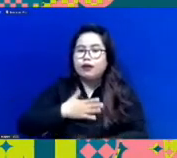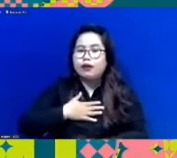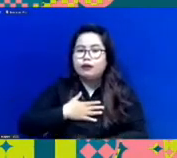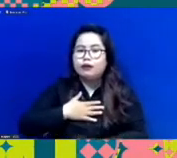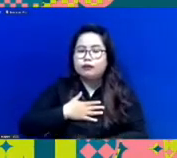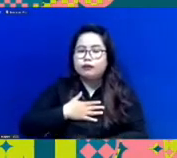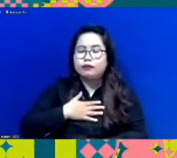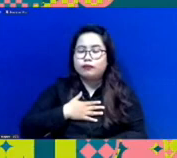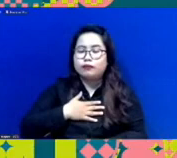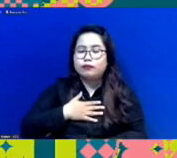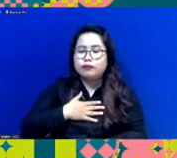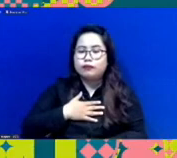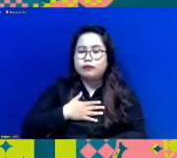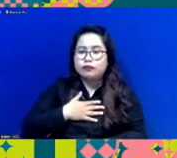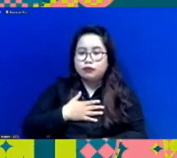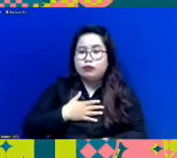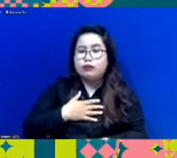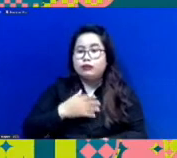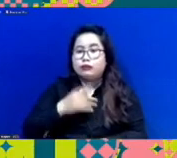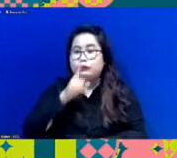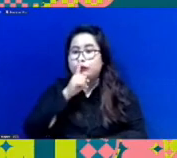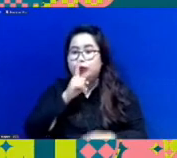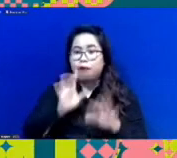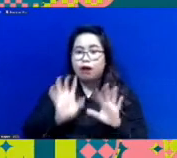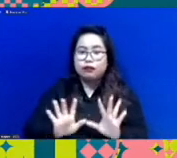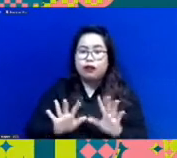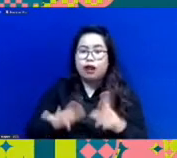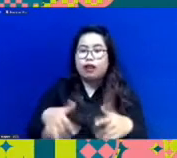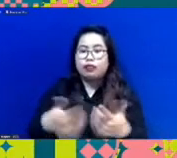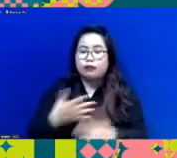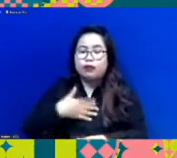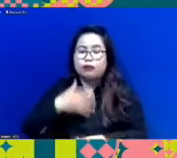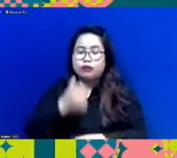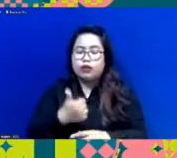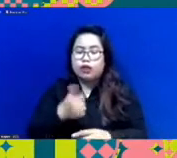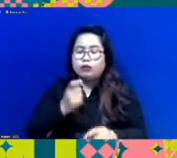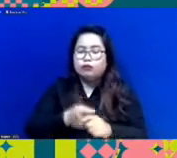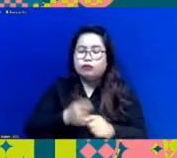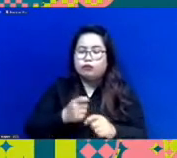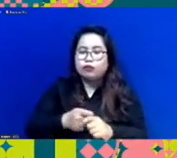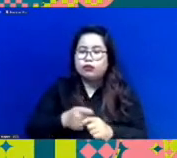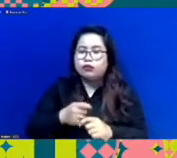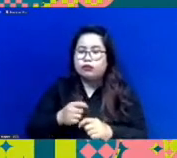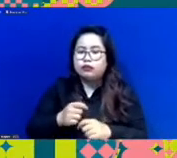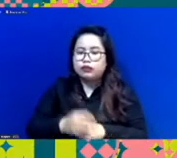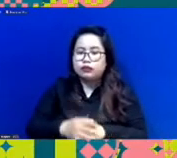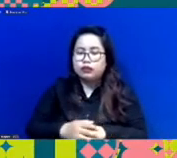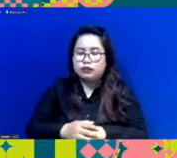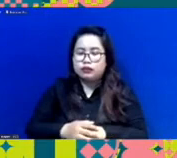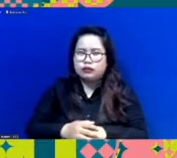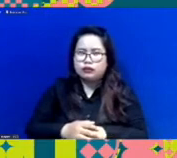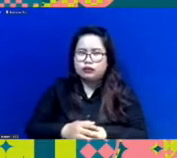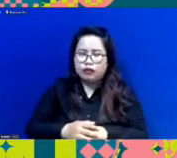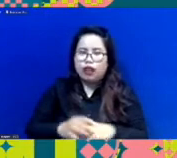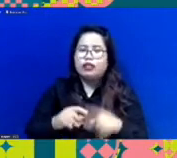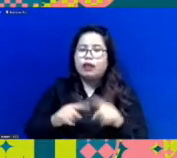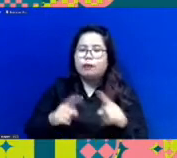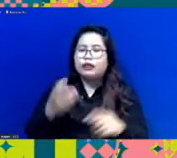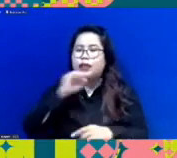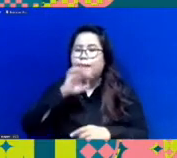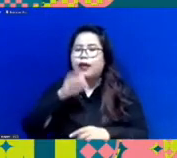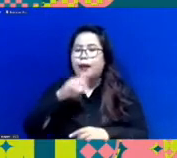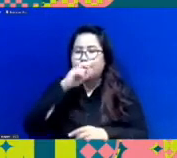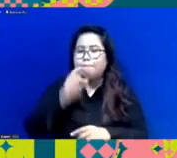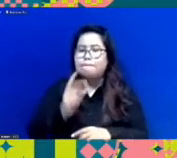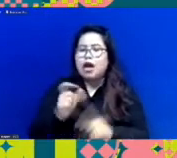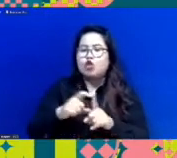shall I make it radically brief? Now, I think what Papa Rudolph has to add is really important. So I said, you can make it radically brief. You